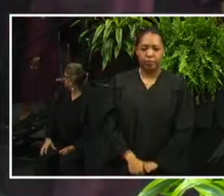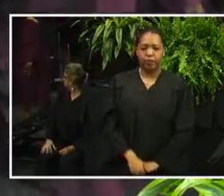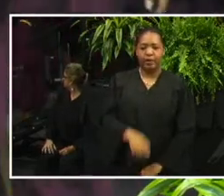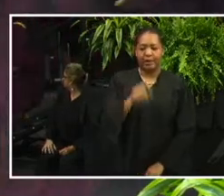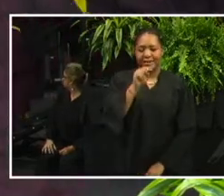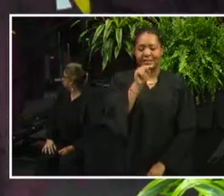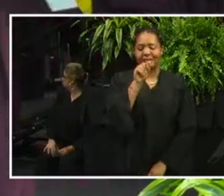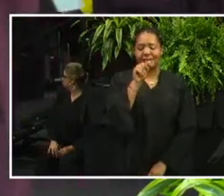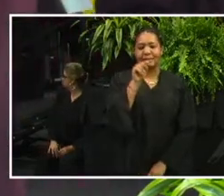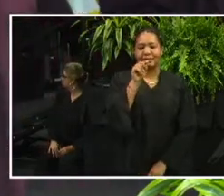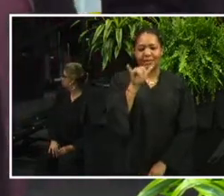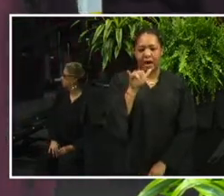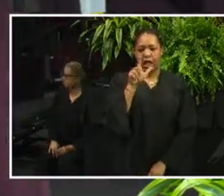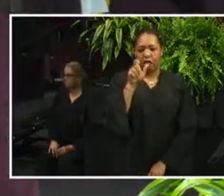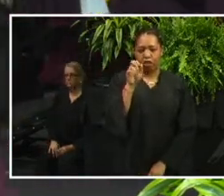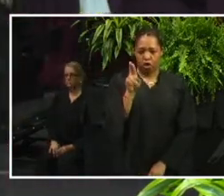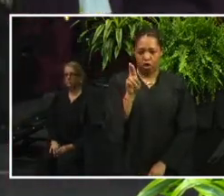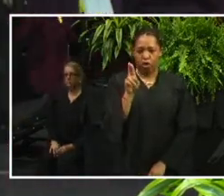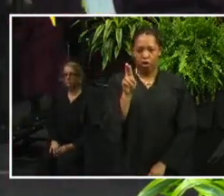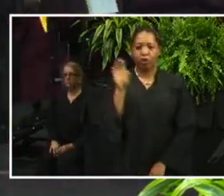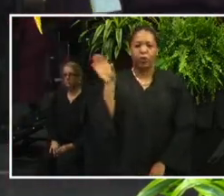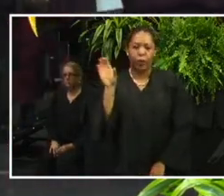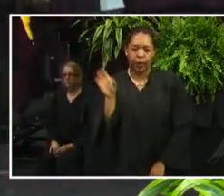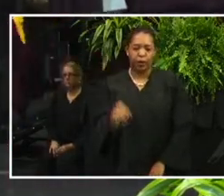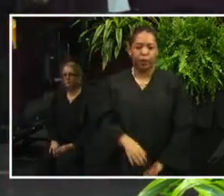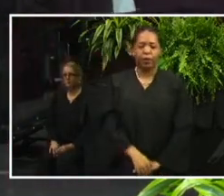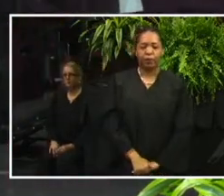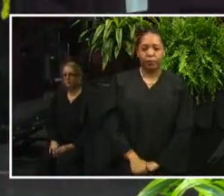Tyler Elijah Cooper.